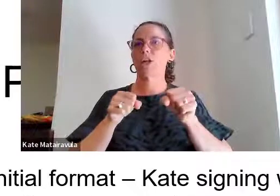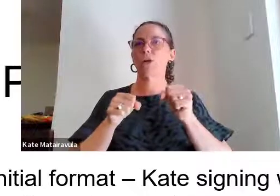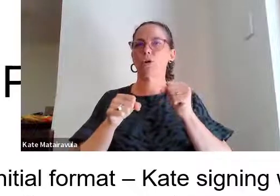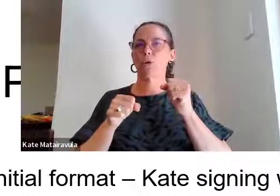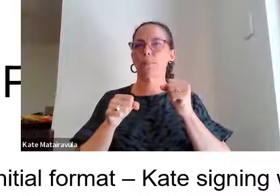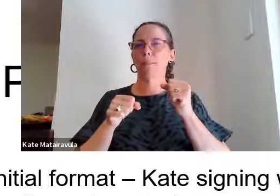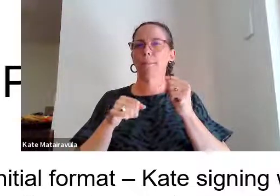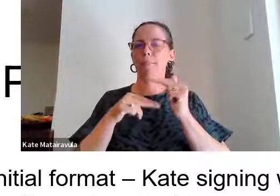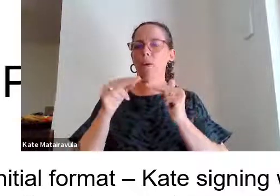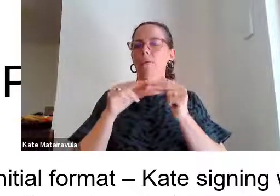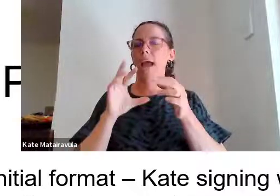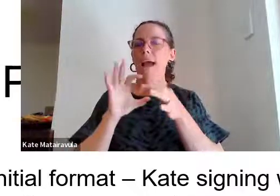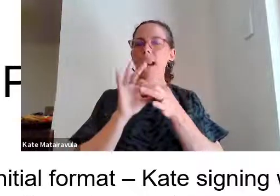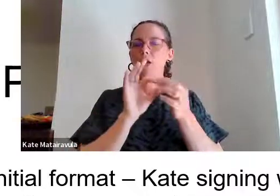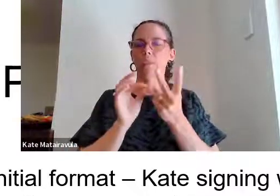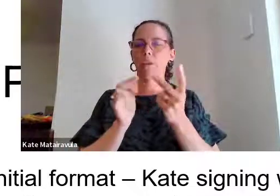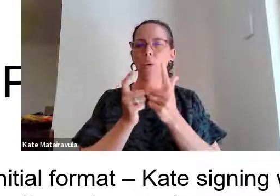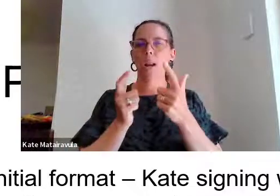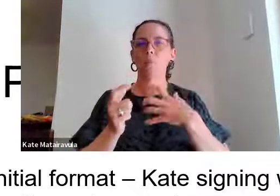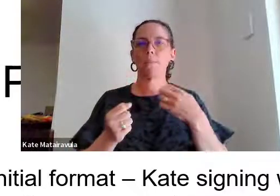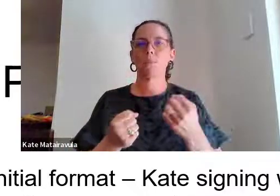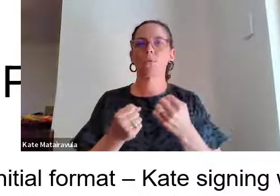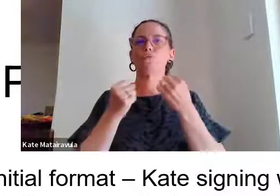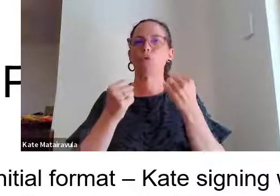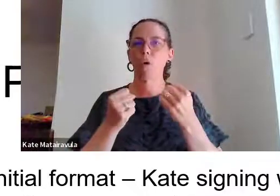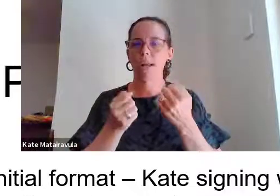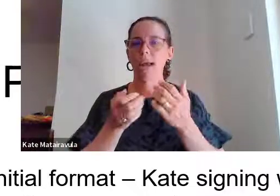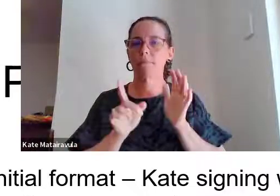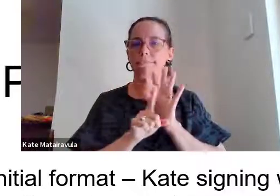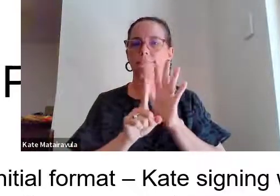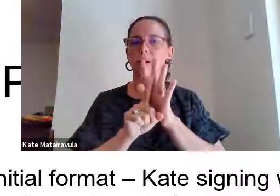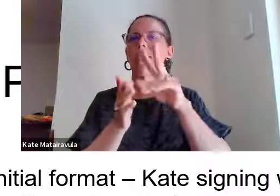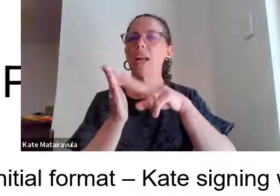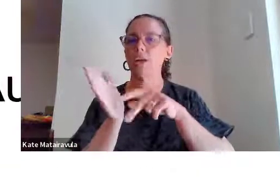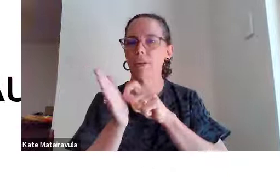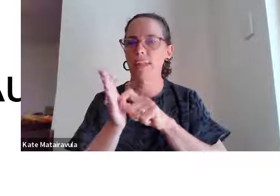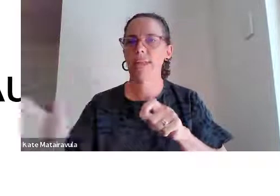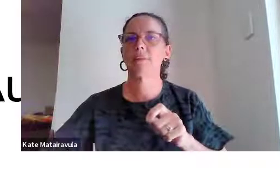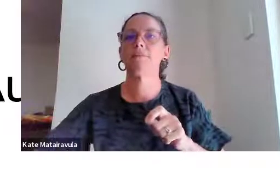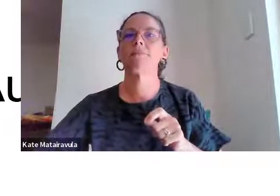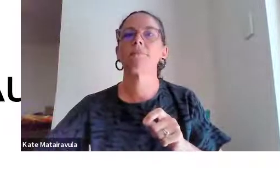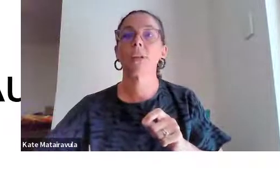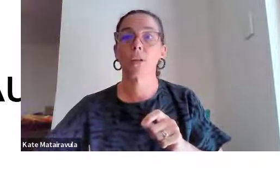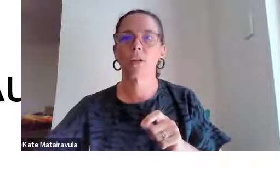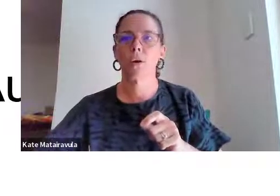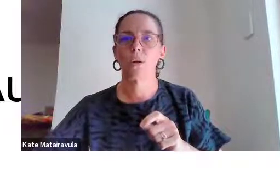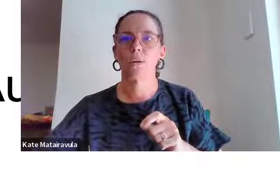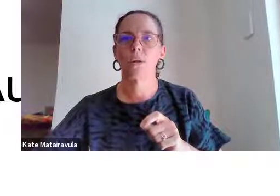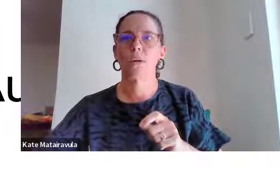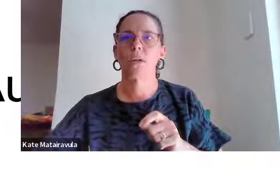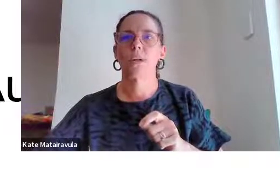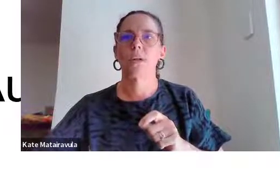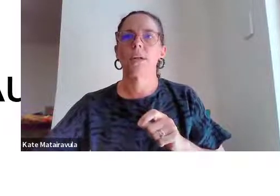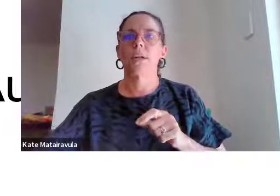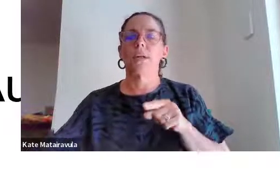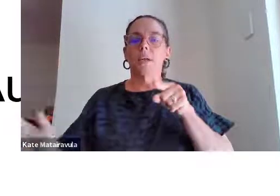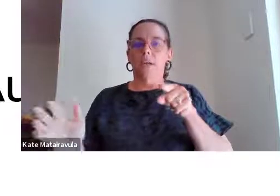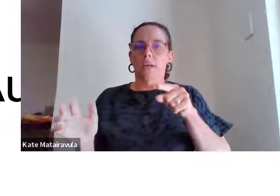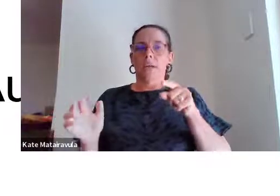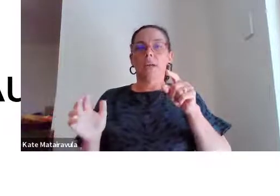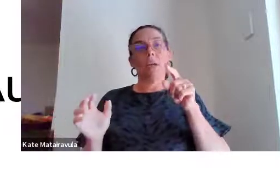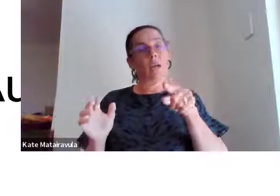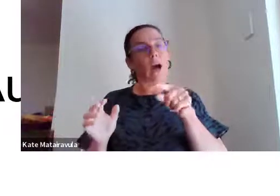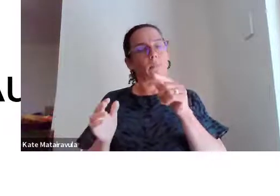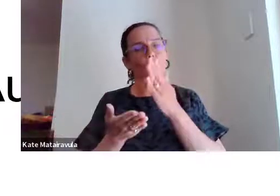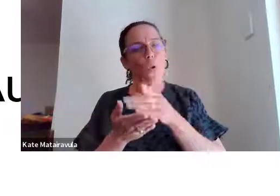our strategies we did develop and change over time, and just to learn how to actually make sure that we can really connect